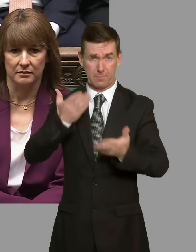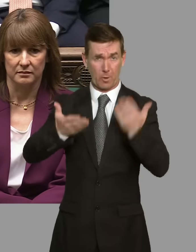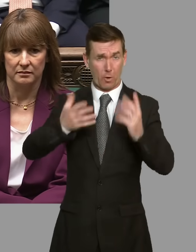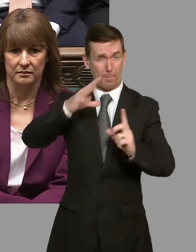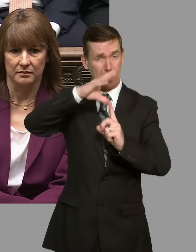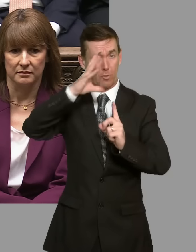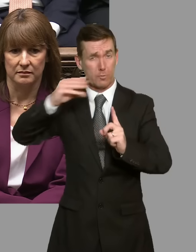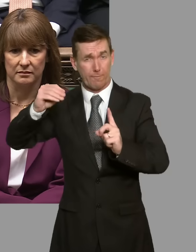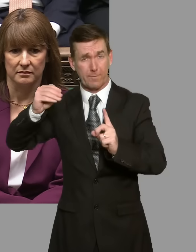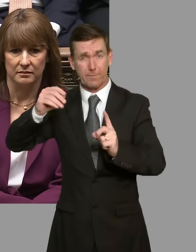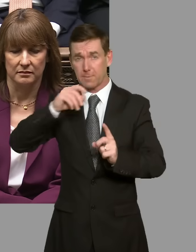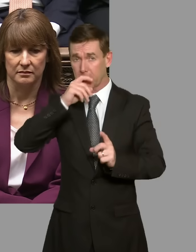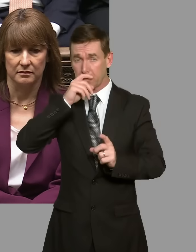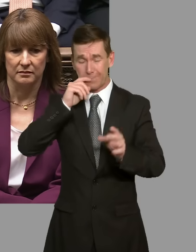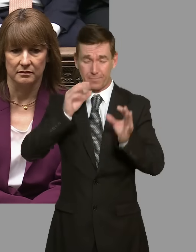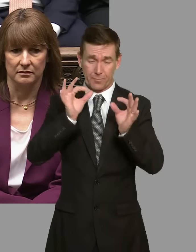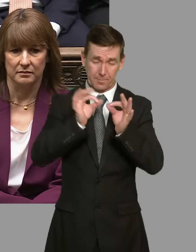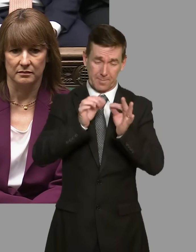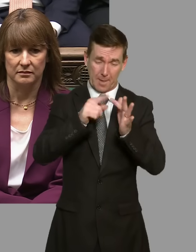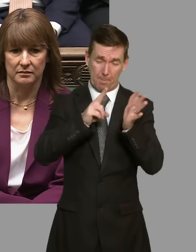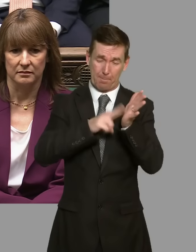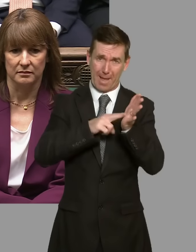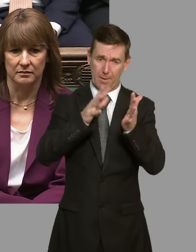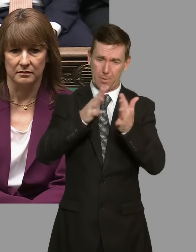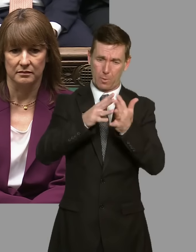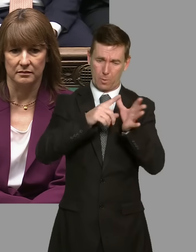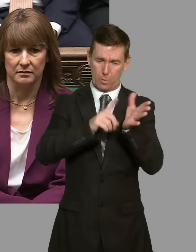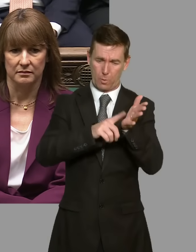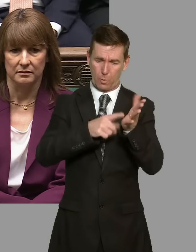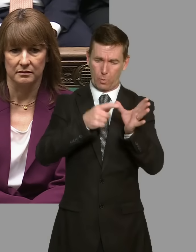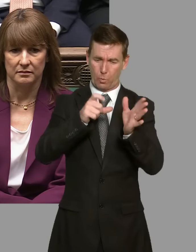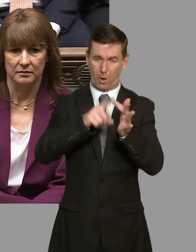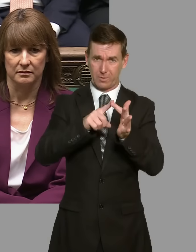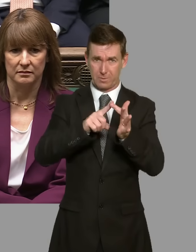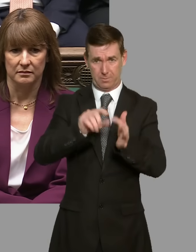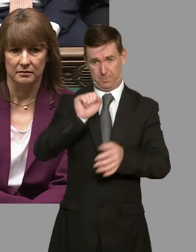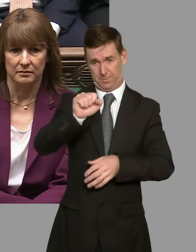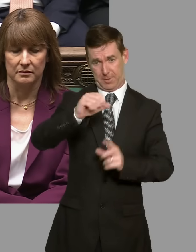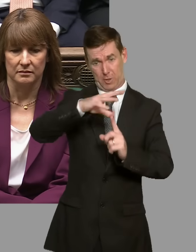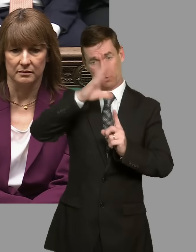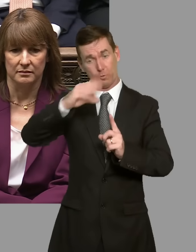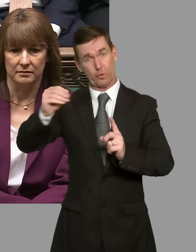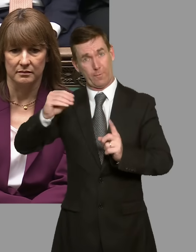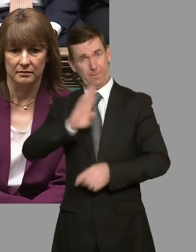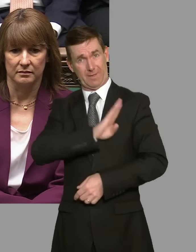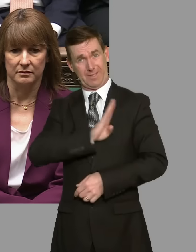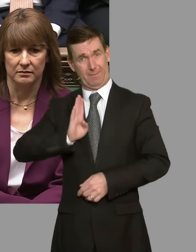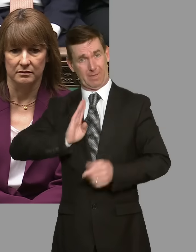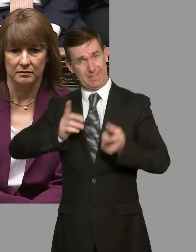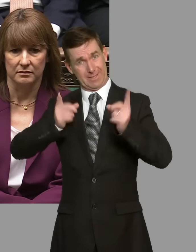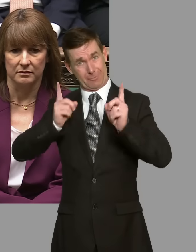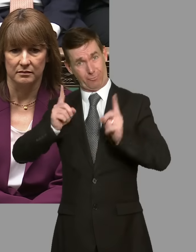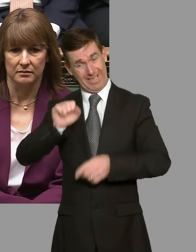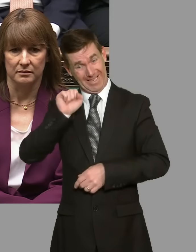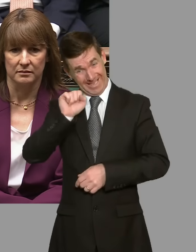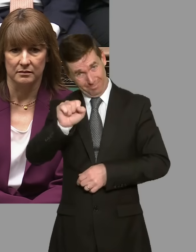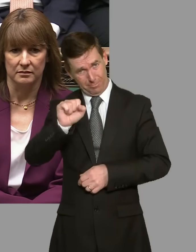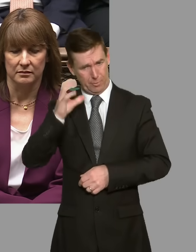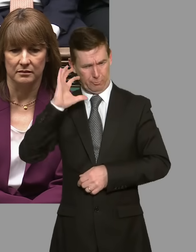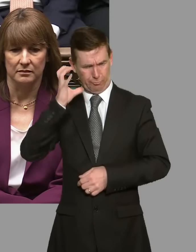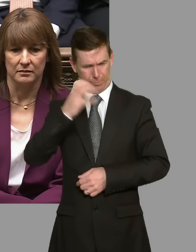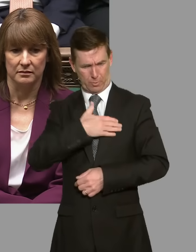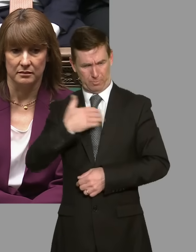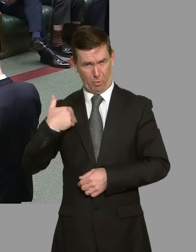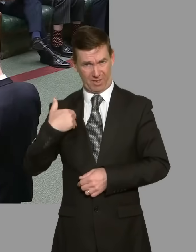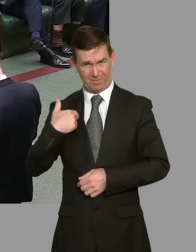this morning, the longest-serving Conservative Defence Secretary, admitted that on their watch the armed services had been, in his words,